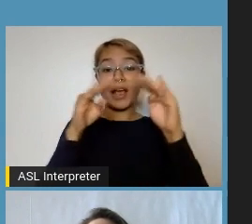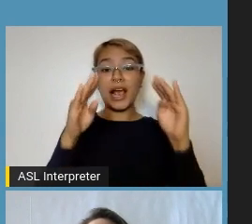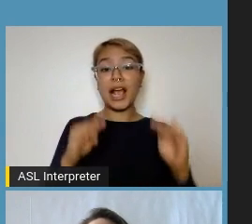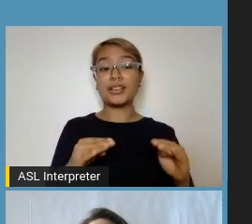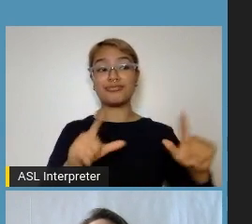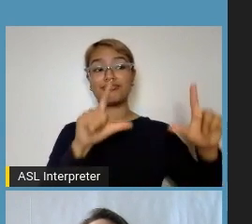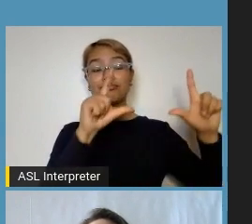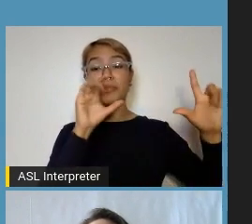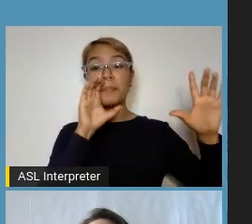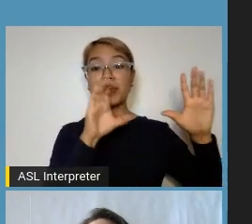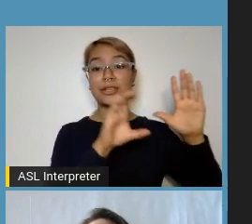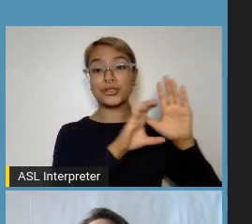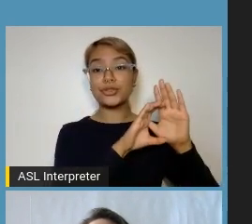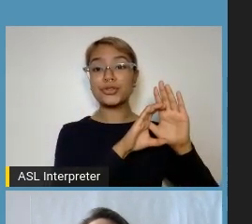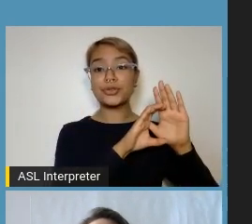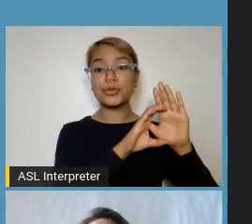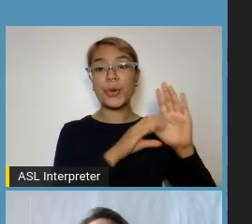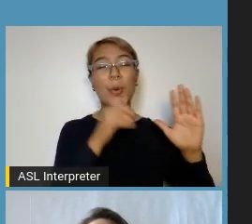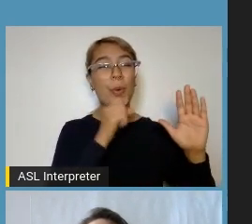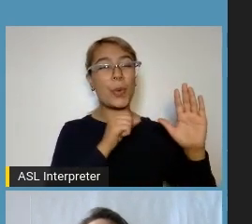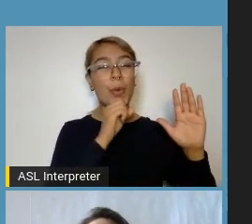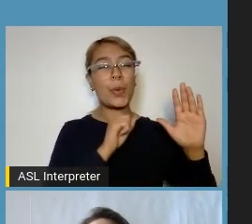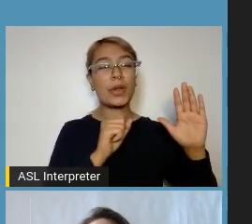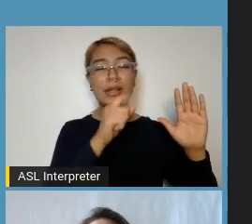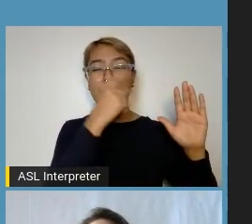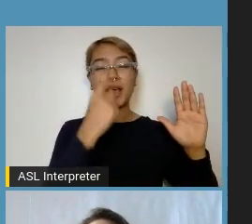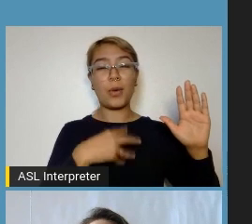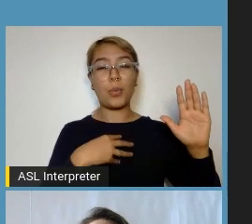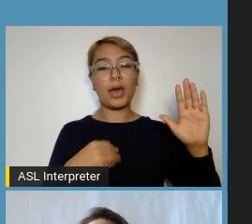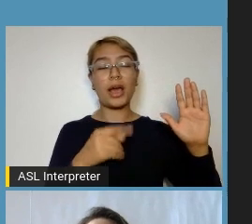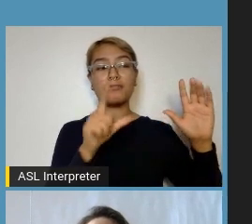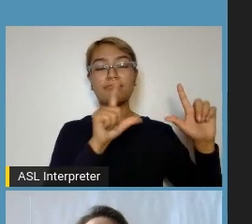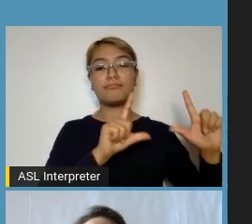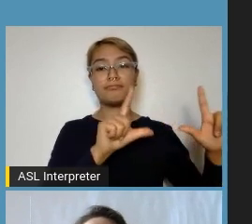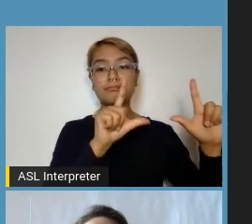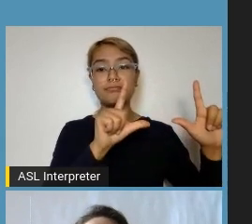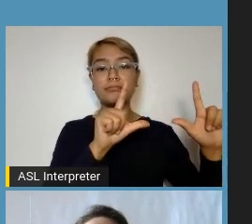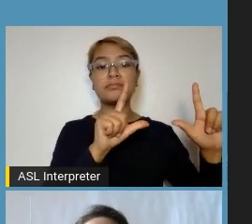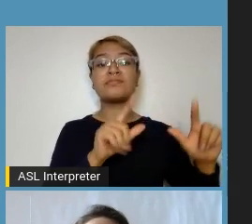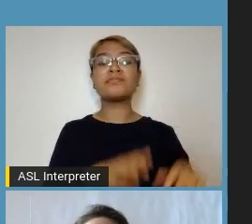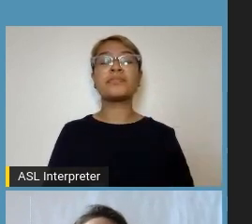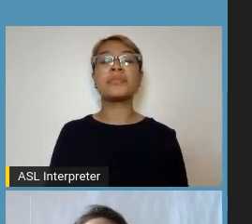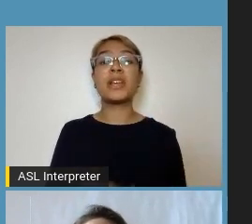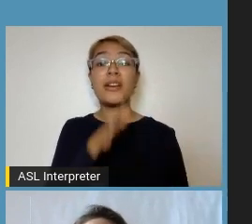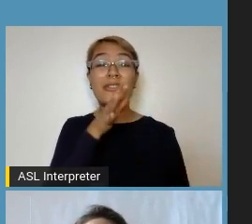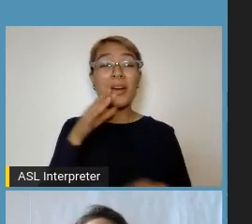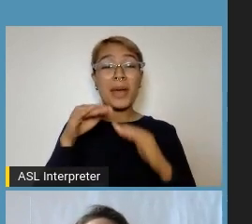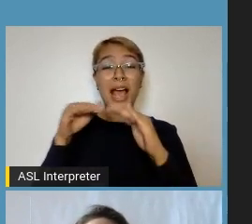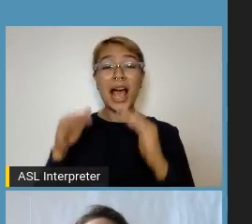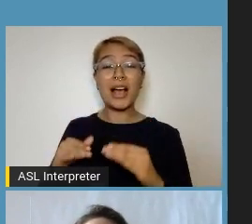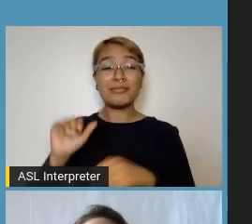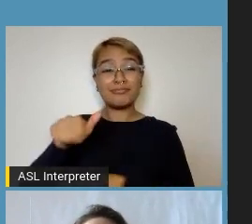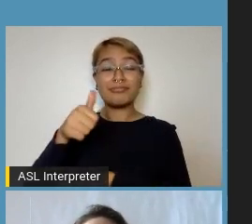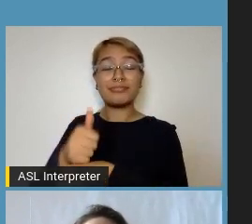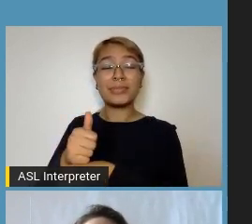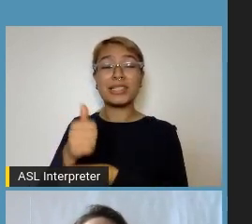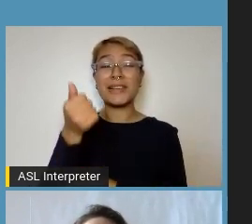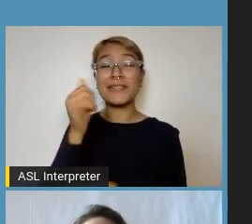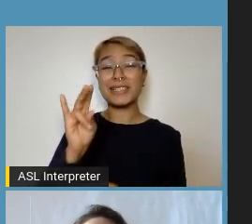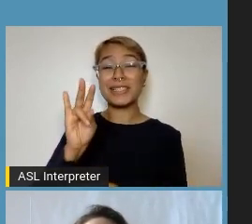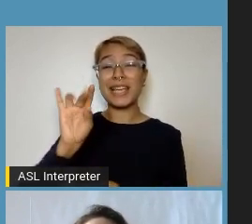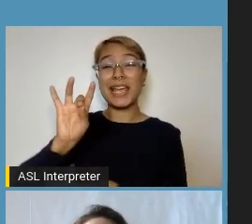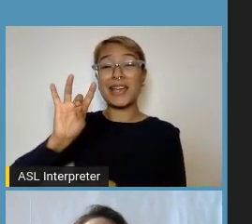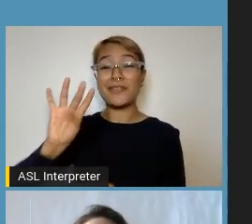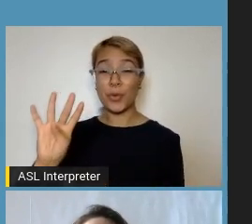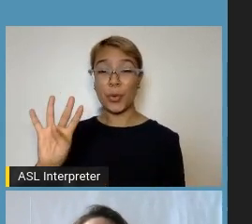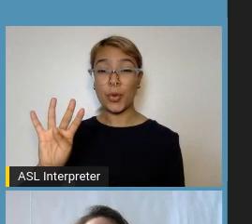in the mid-1960s to highlight the famous Dutch gable roof line. The farmhouse was built in 1784 in what